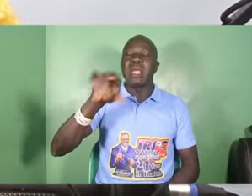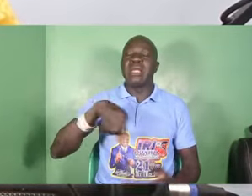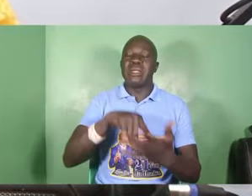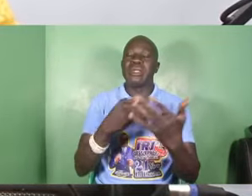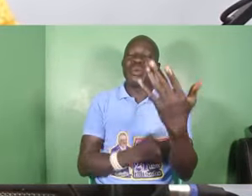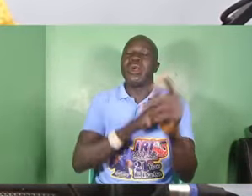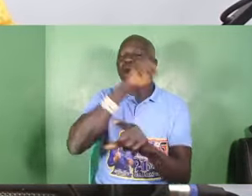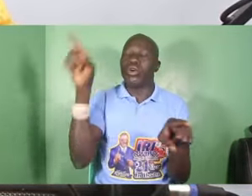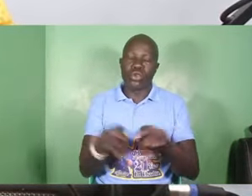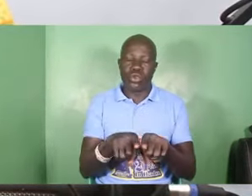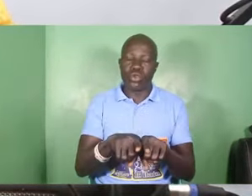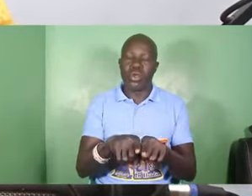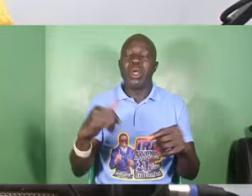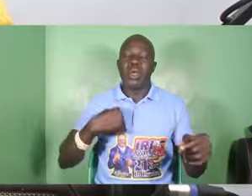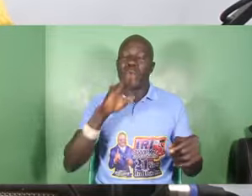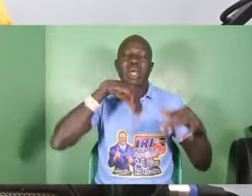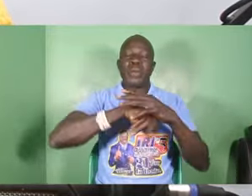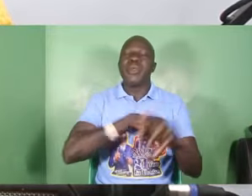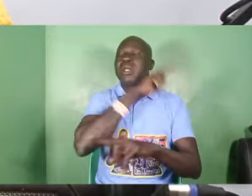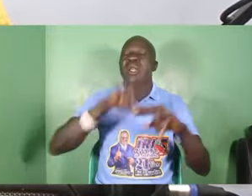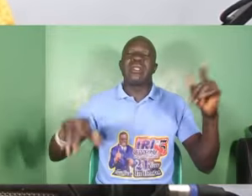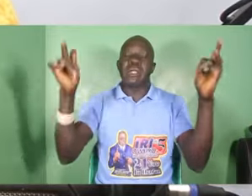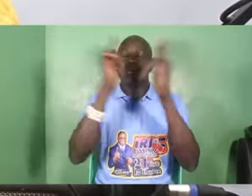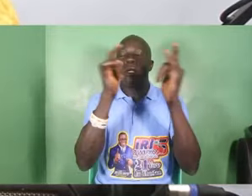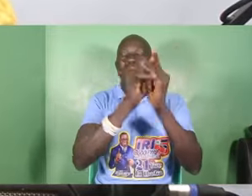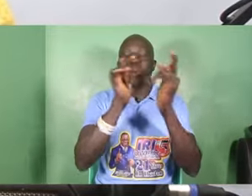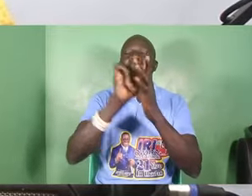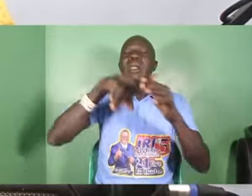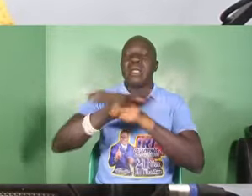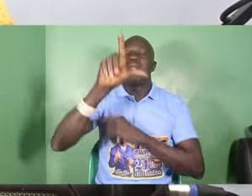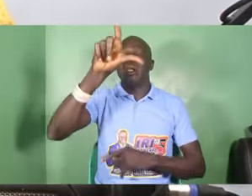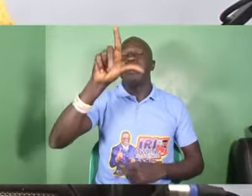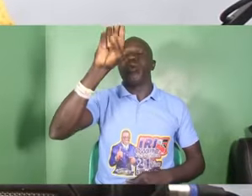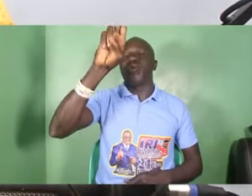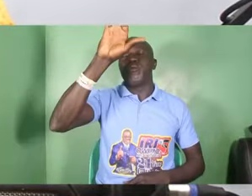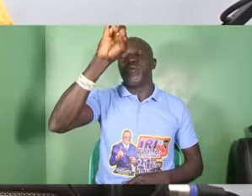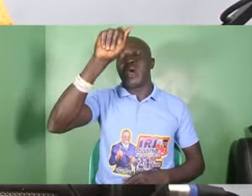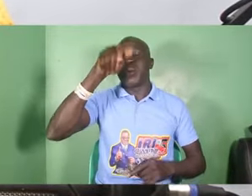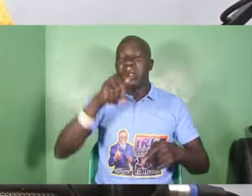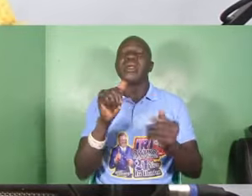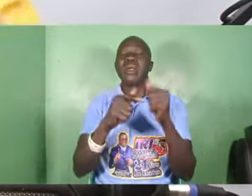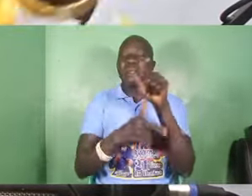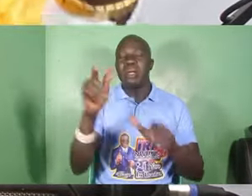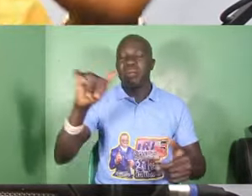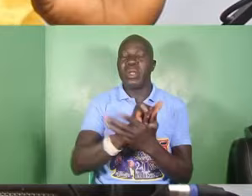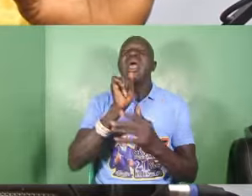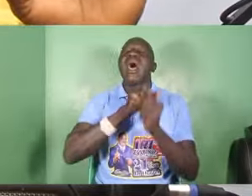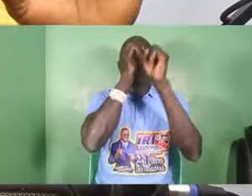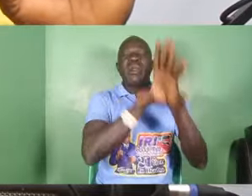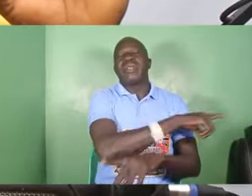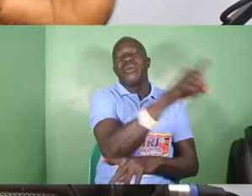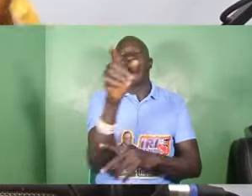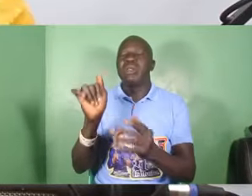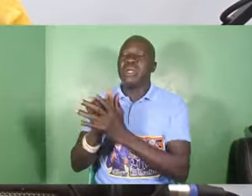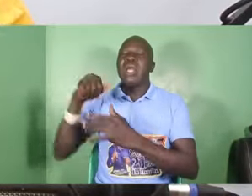láàárọ̀ ẹgbàá kan náà. this morning also. na máa wà ní national camp. that will be at our national camp. nínú fún àpẹ. as true for àpẹ. ó máa ní agbára. it's going to be powerful. wọ́n súnlẹ̀ gbogbo ènìyàn. I will